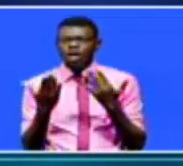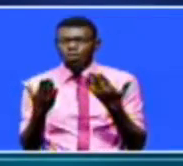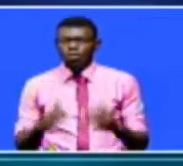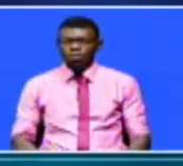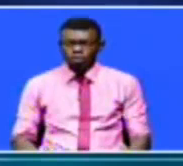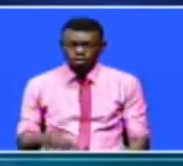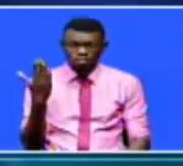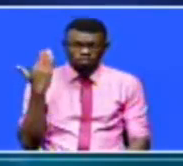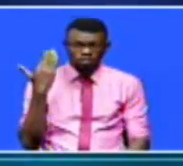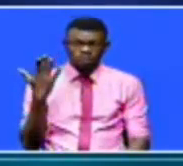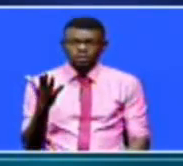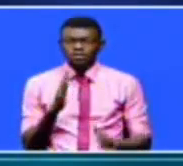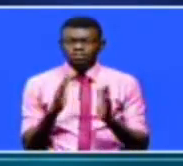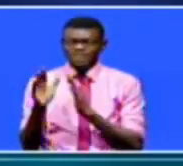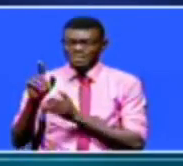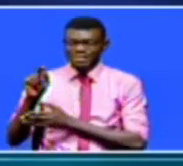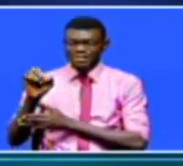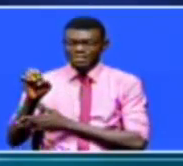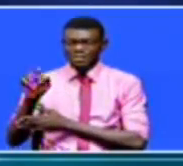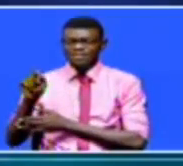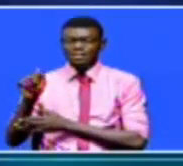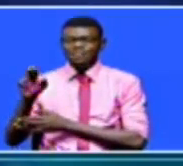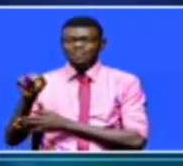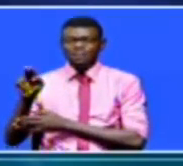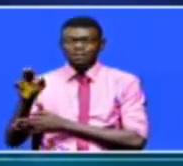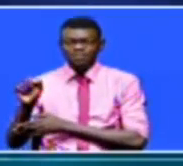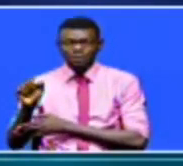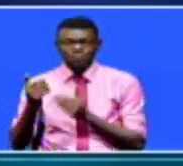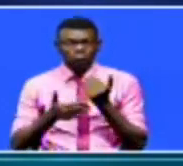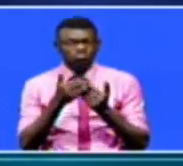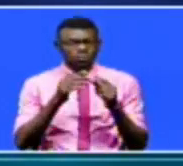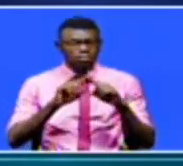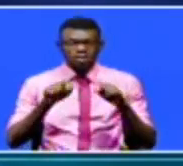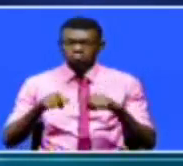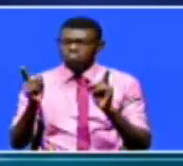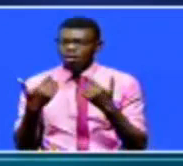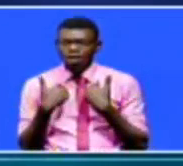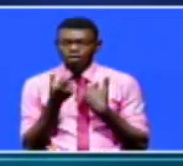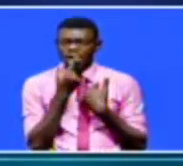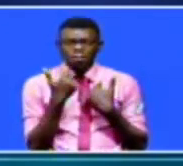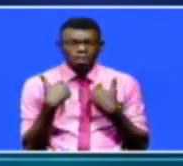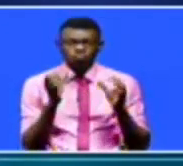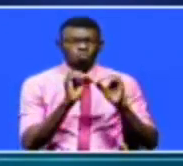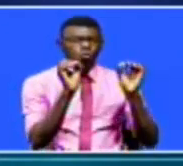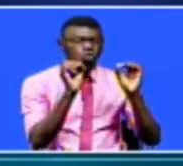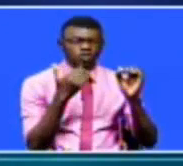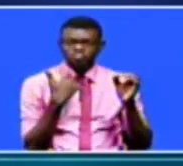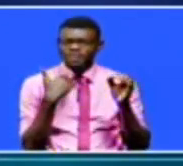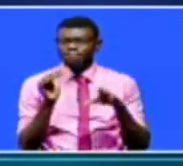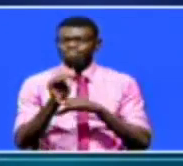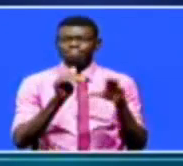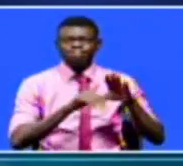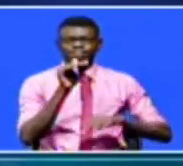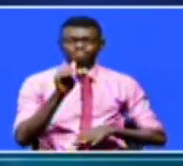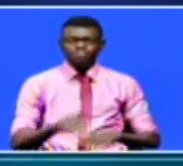Mm-hmm. Tetanus. Yes. But they say they didn't have it, so I had to source it out.